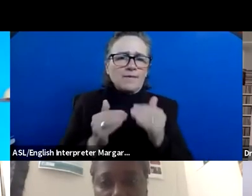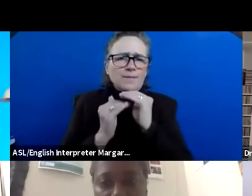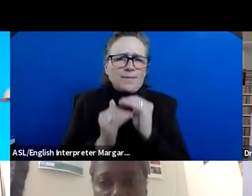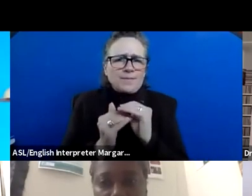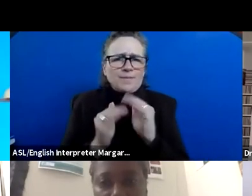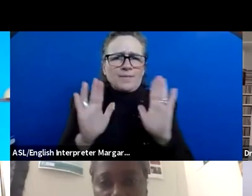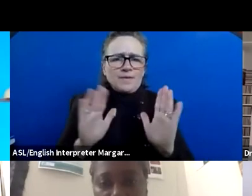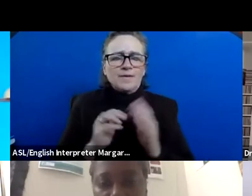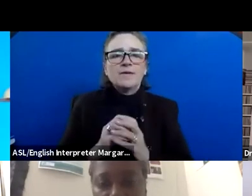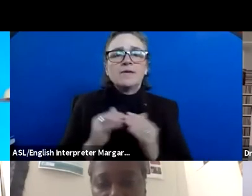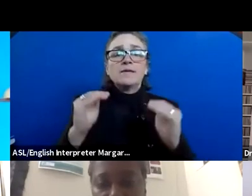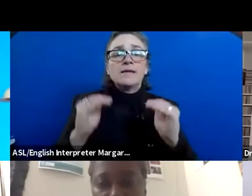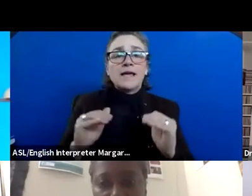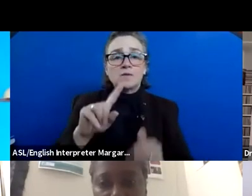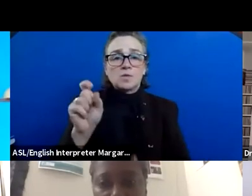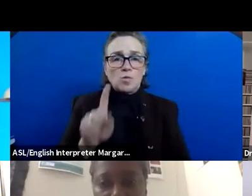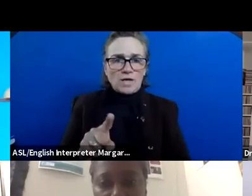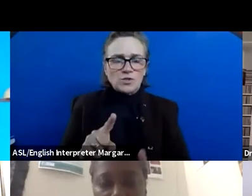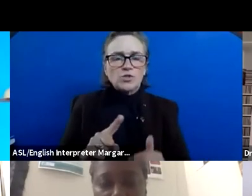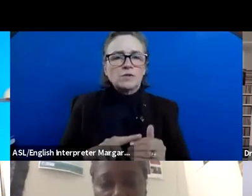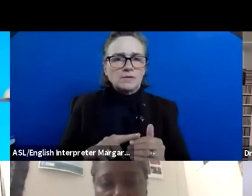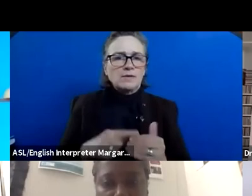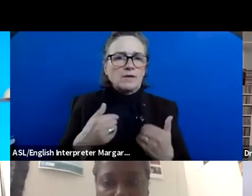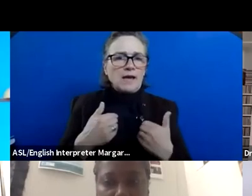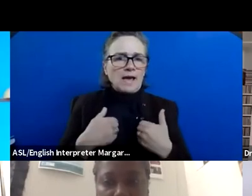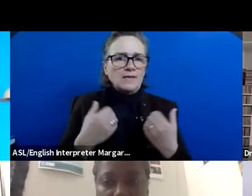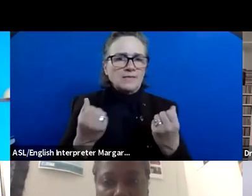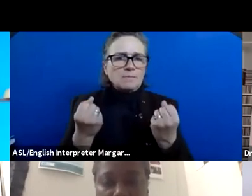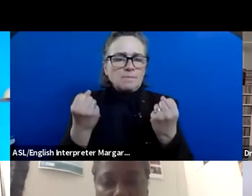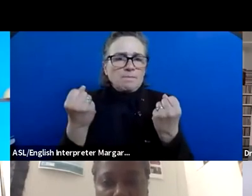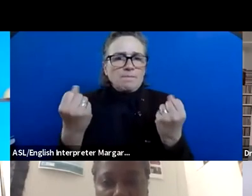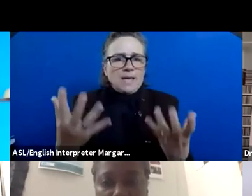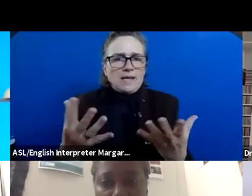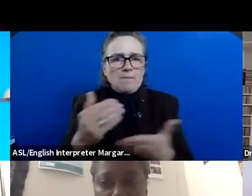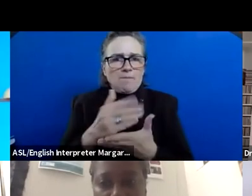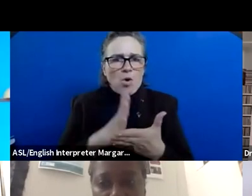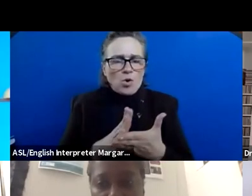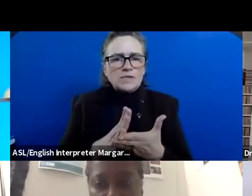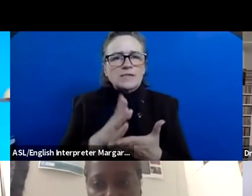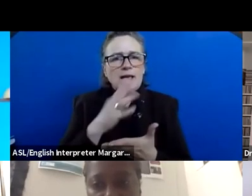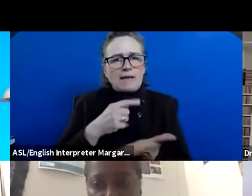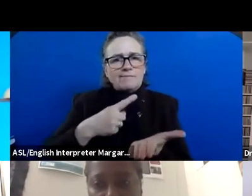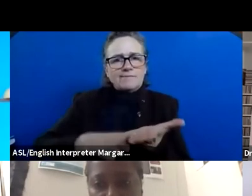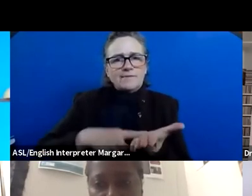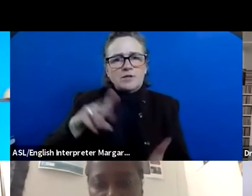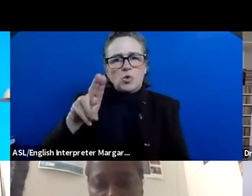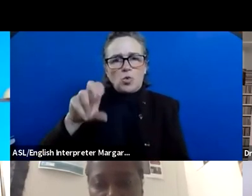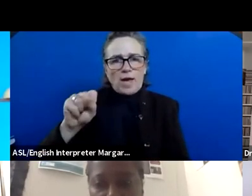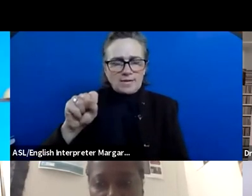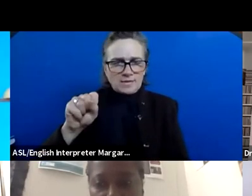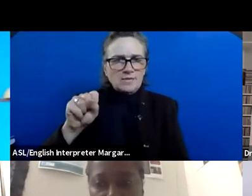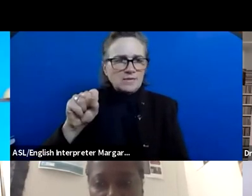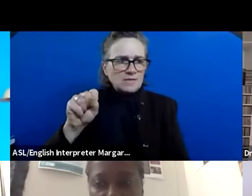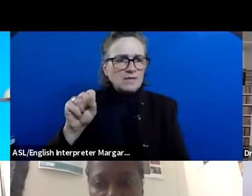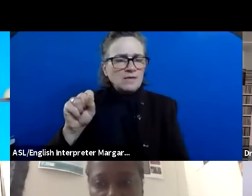So the next question is multiple and it refers to the US context immediately. I'd like to hear the panelists'